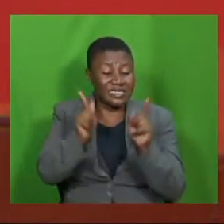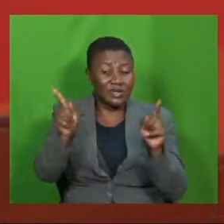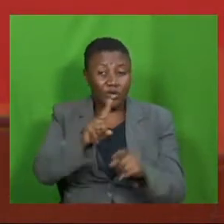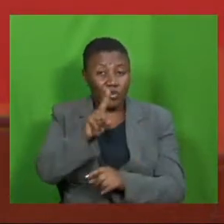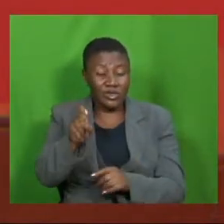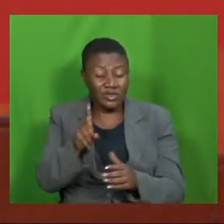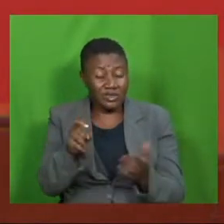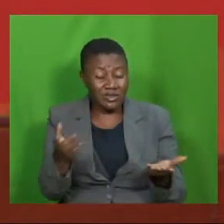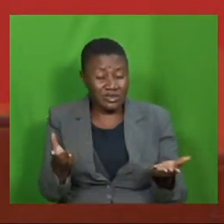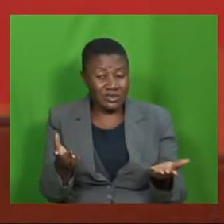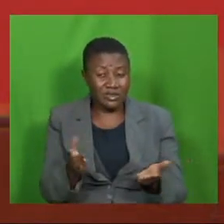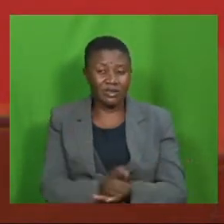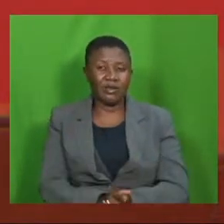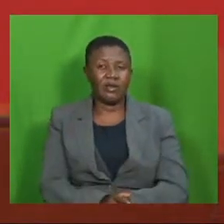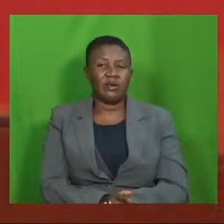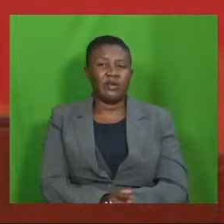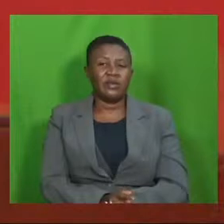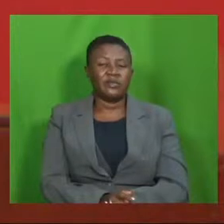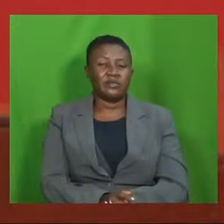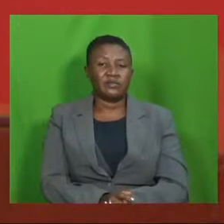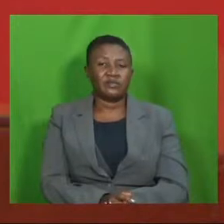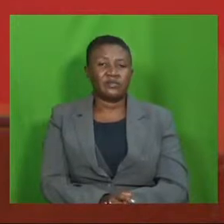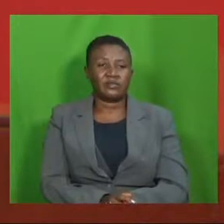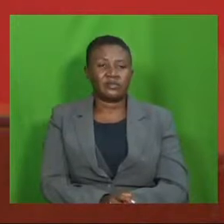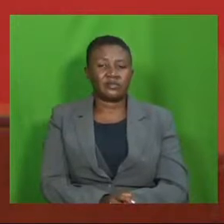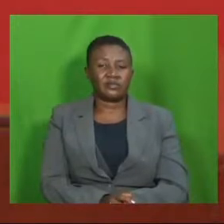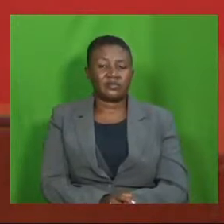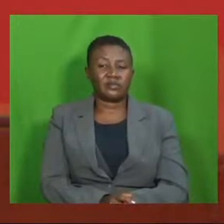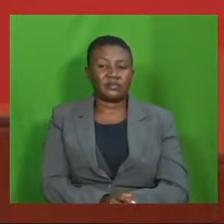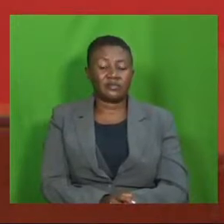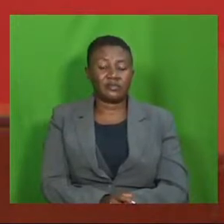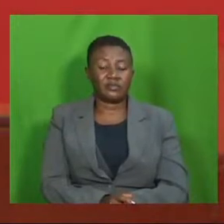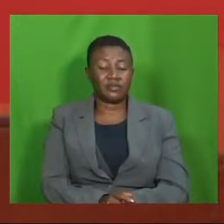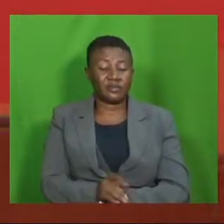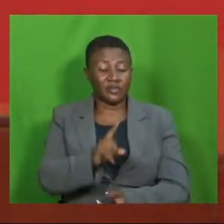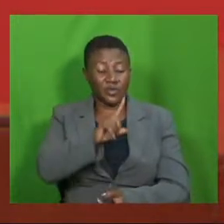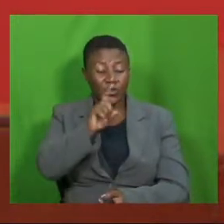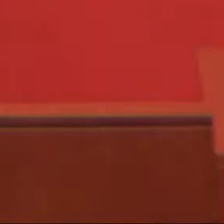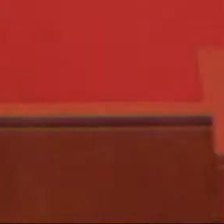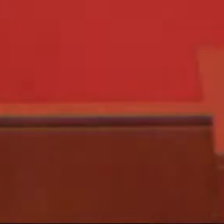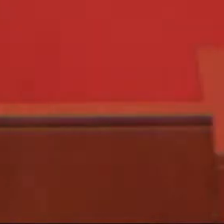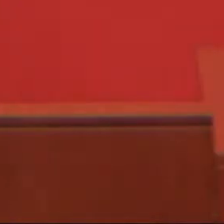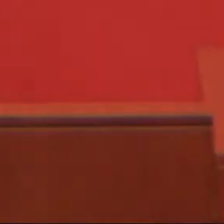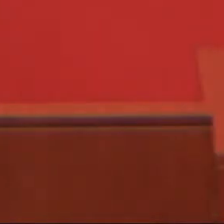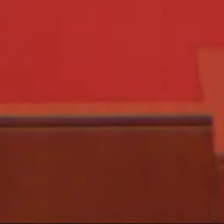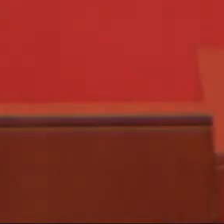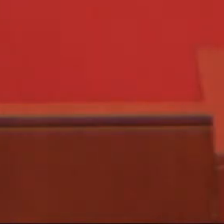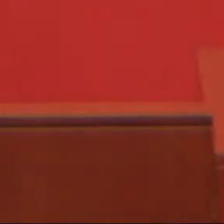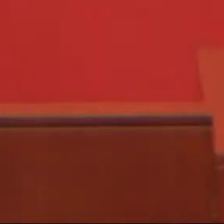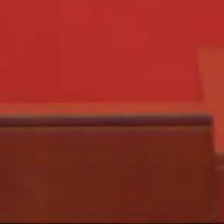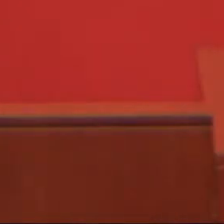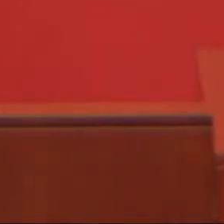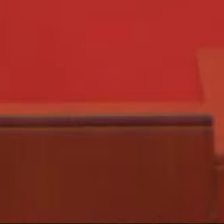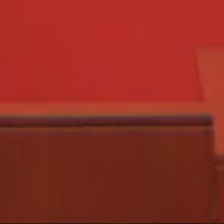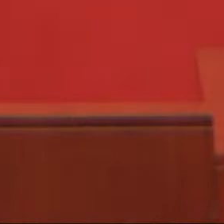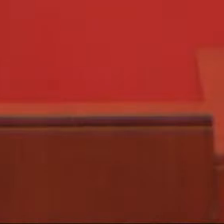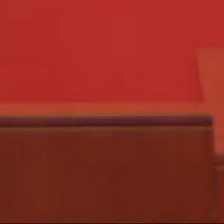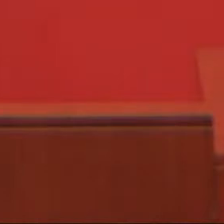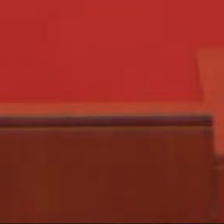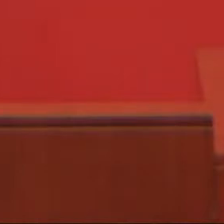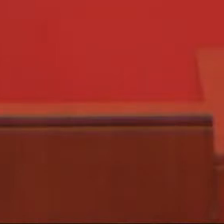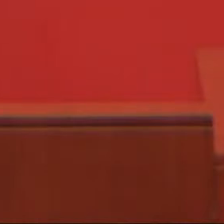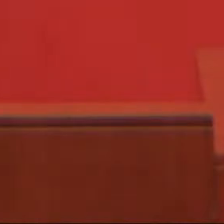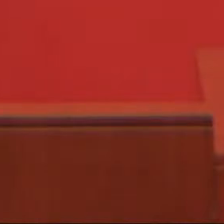Thank you, Honorable Henry. Thank you, Mr. Speaker. Yeah. The question I wanted to ask earlier is even more relevant with